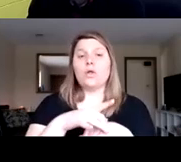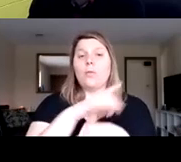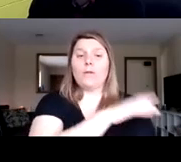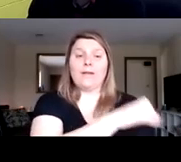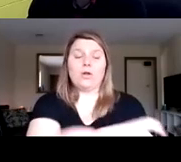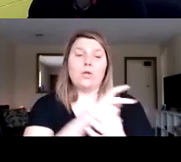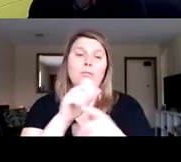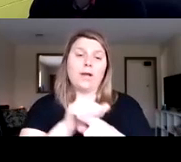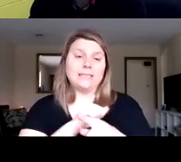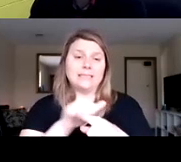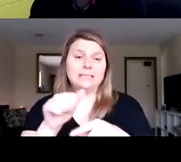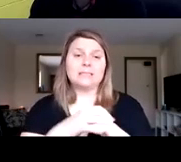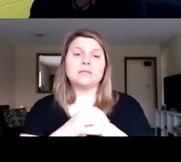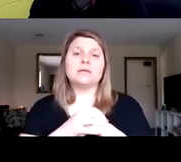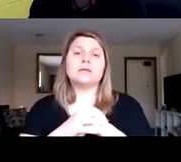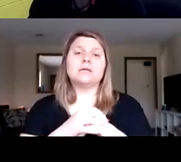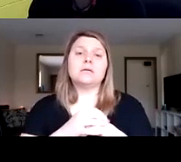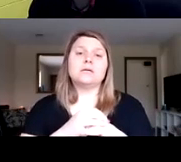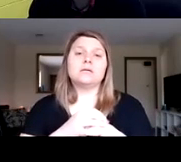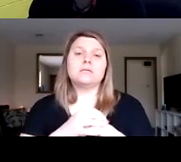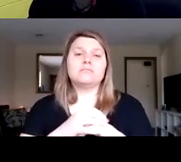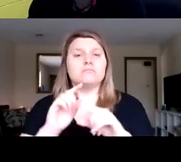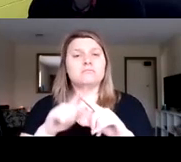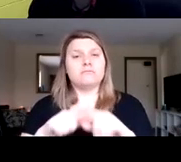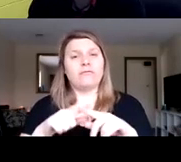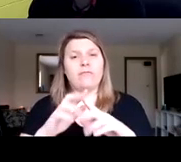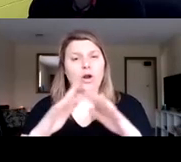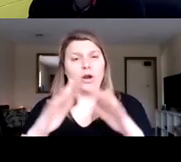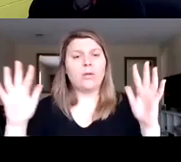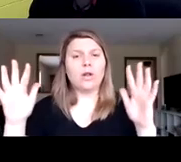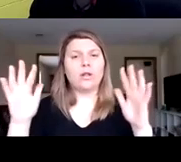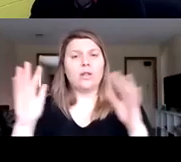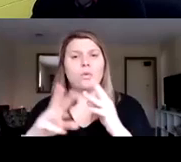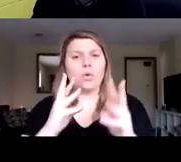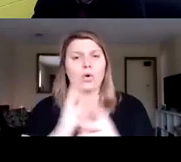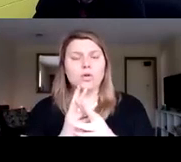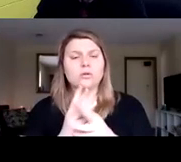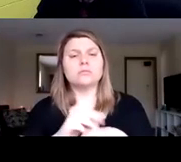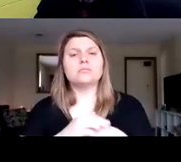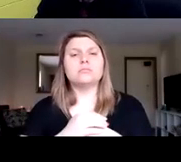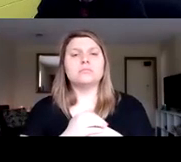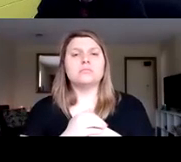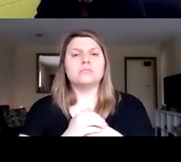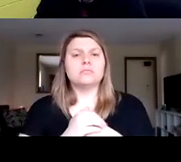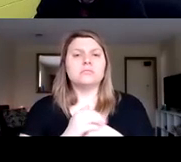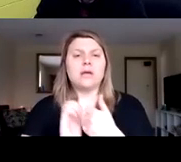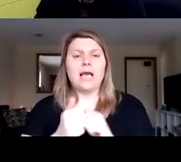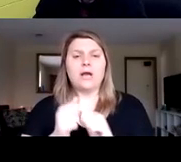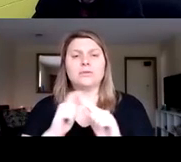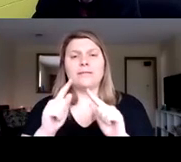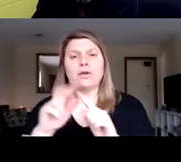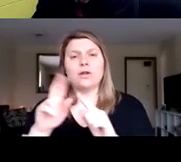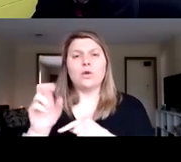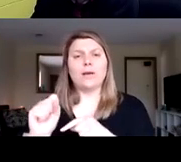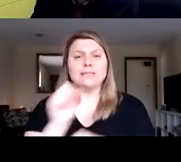practice. It is pretty variable across the world how different US clinical